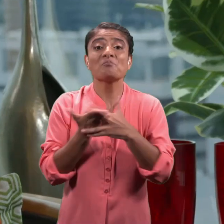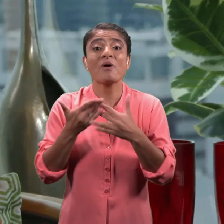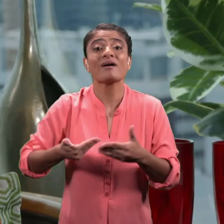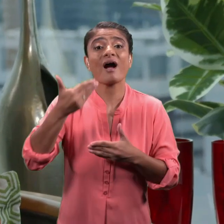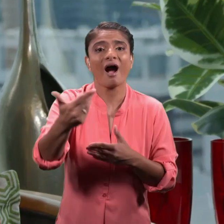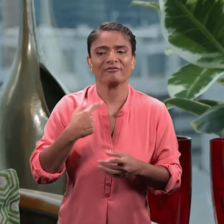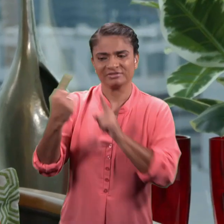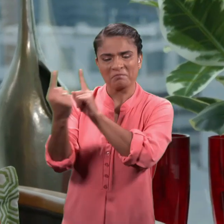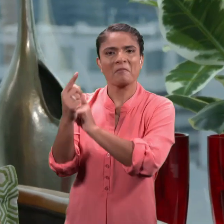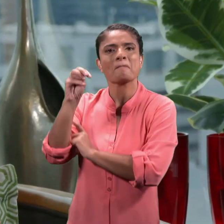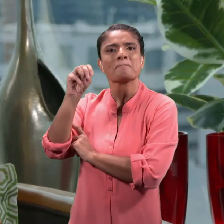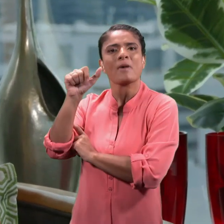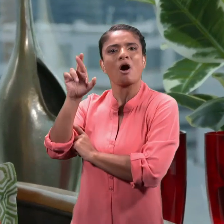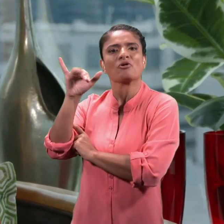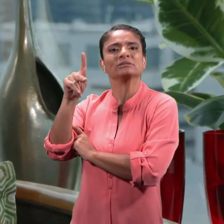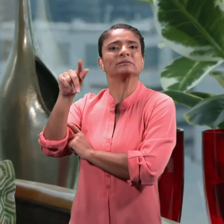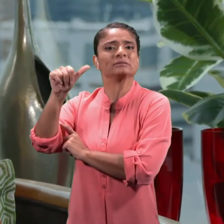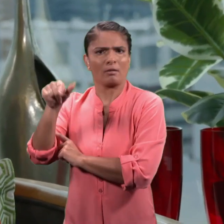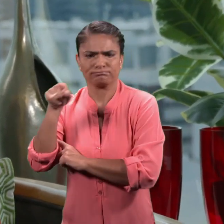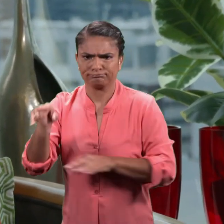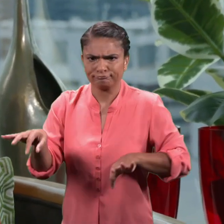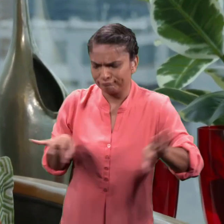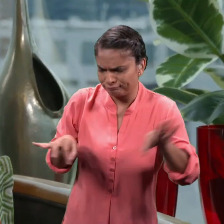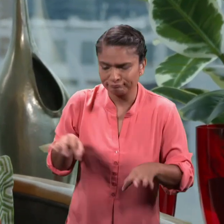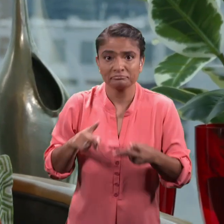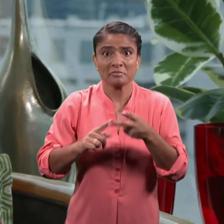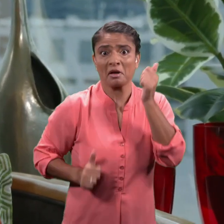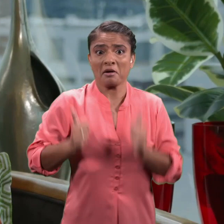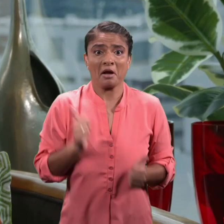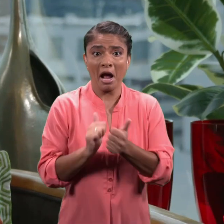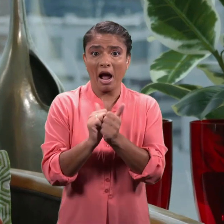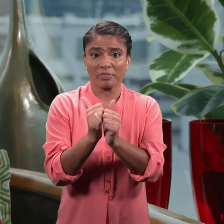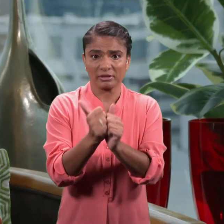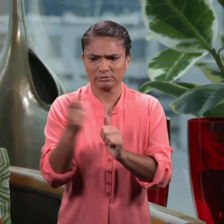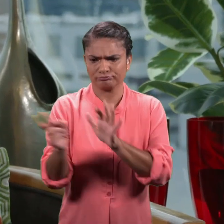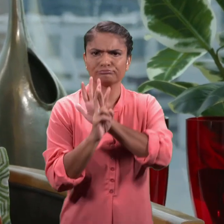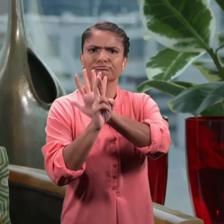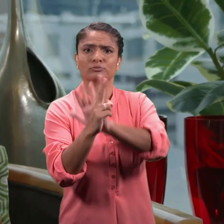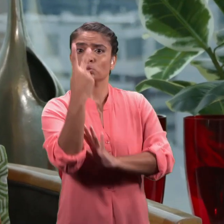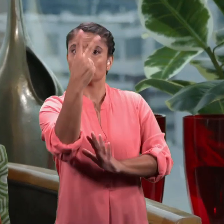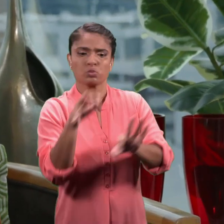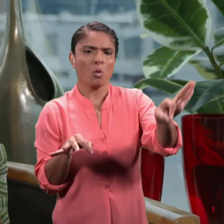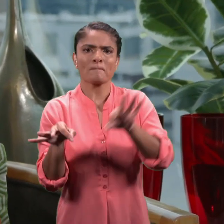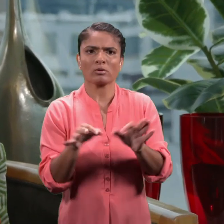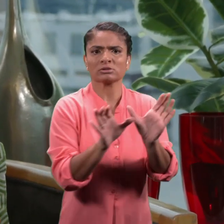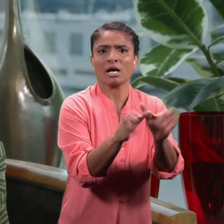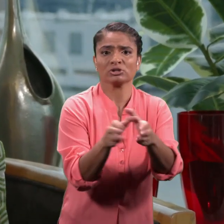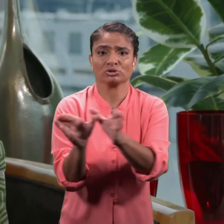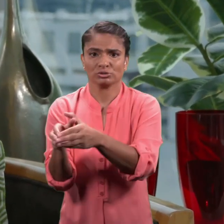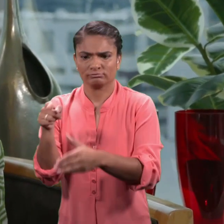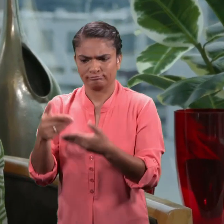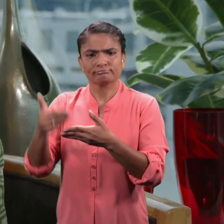Na die advertensiebreek gesels ons met Mariska Venter, 'n voltydse model en atleet. Sy word verteenwoordig deur 2